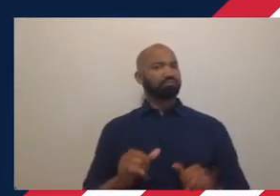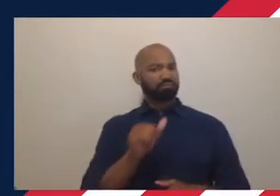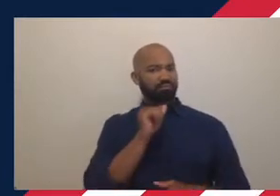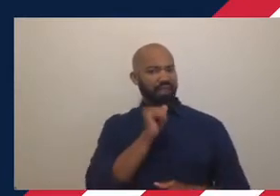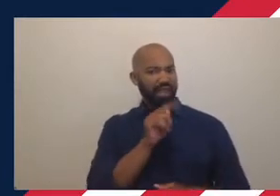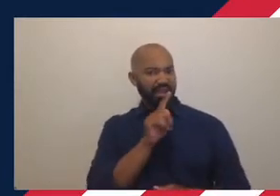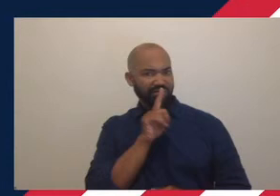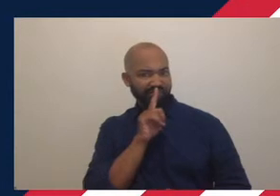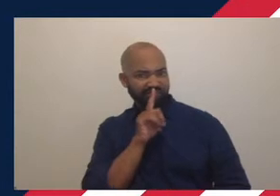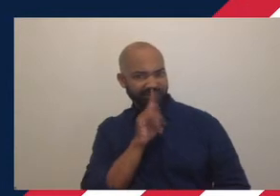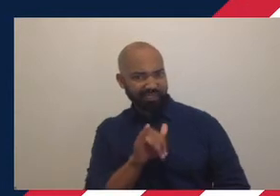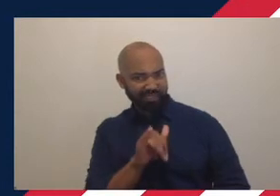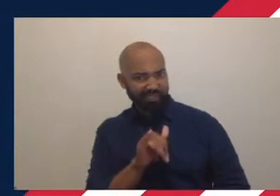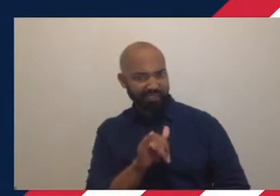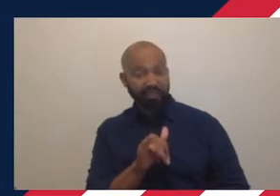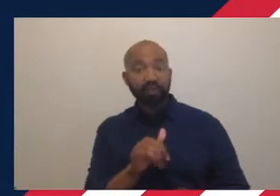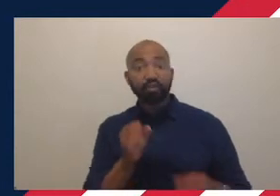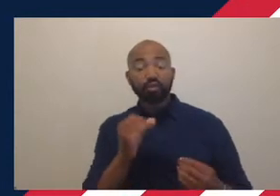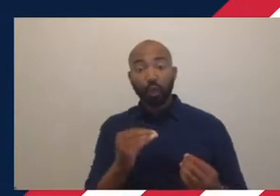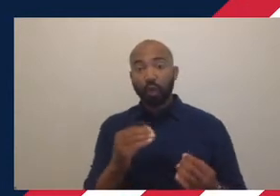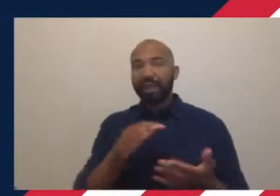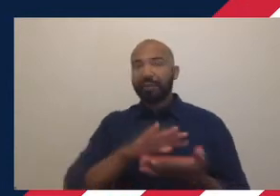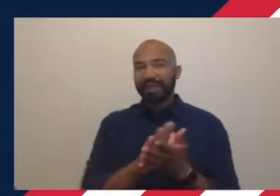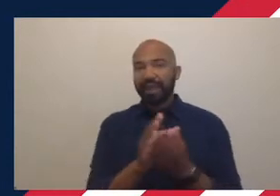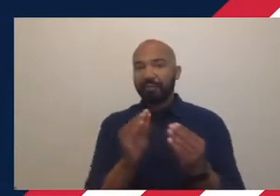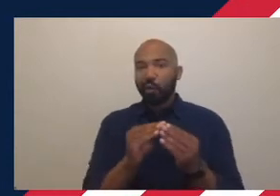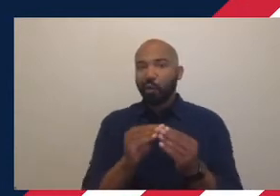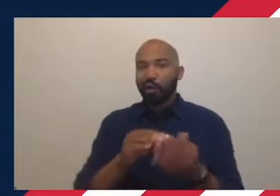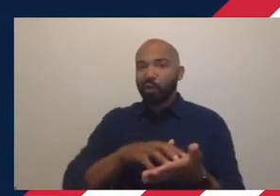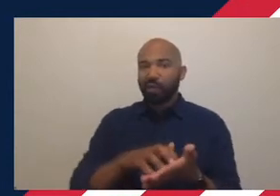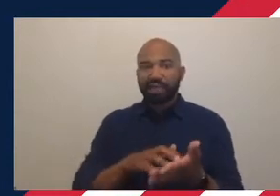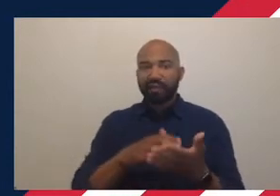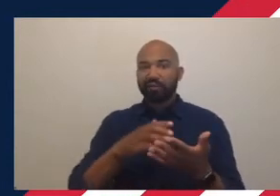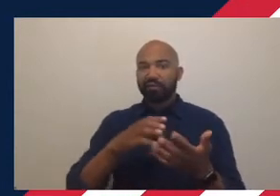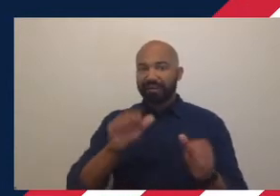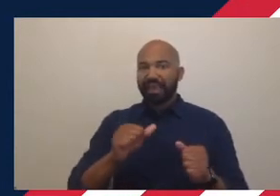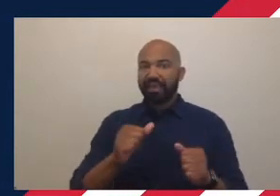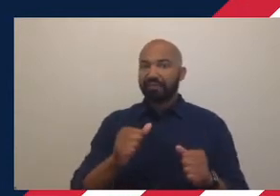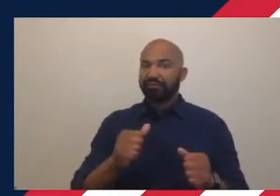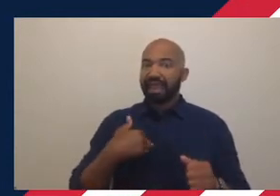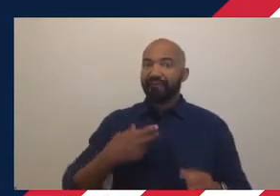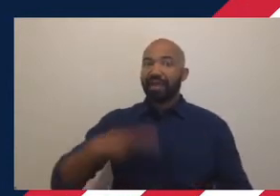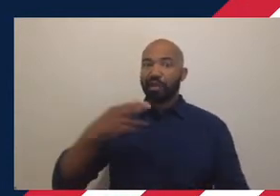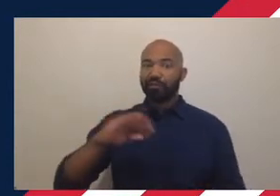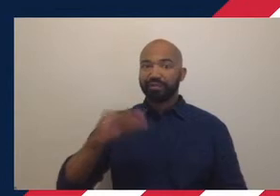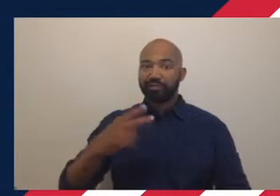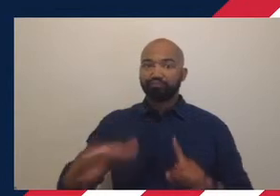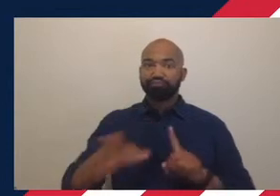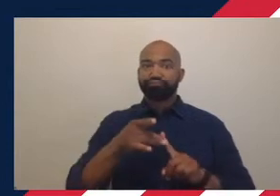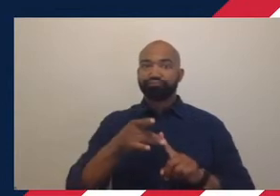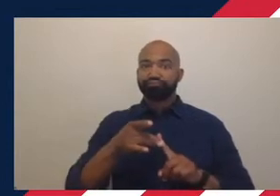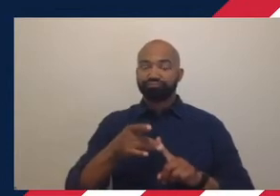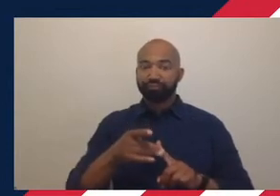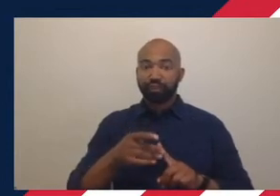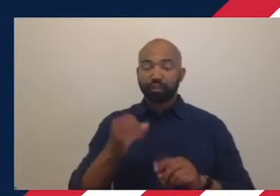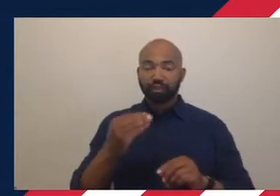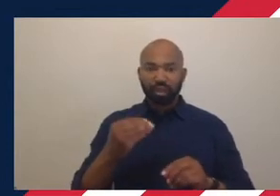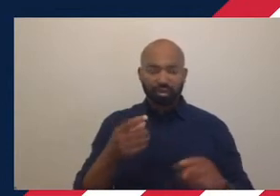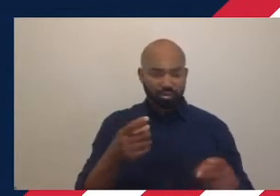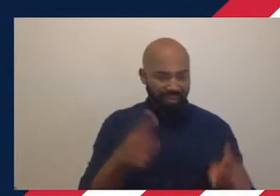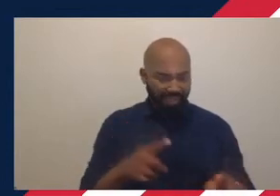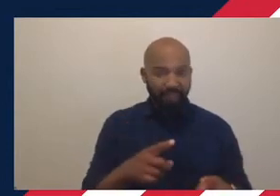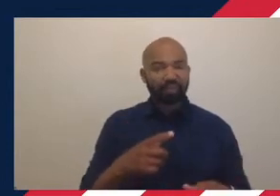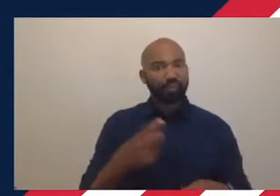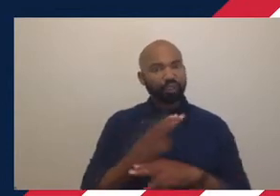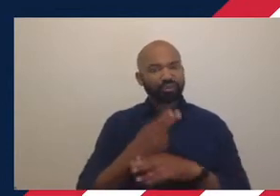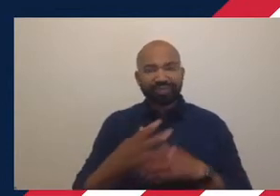week. And I know in our hospital, we ran out of the hand sanitizer foam. So we were mainly